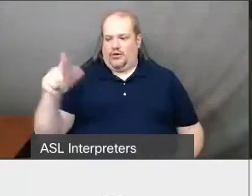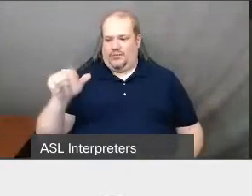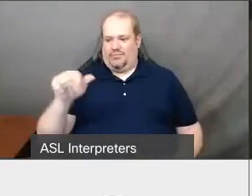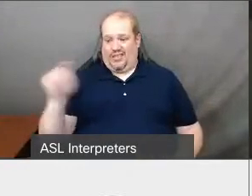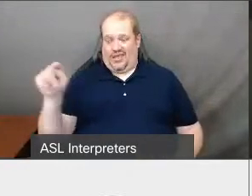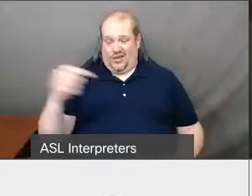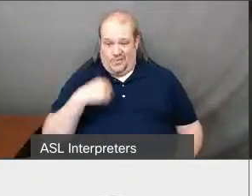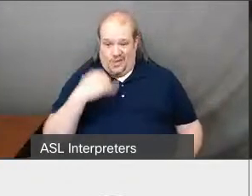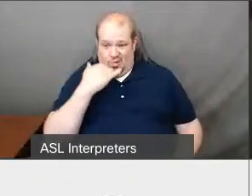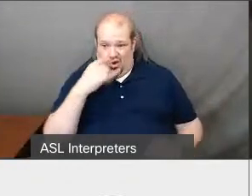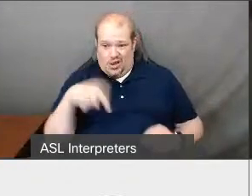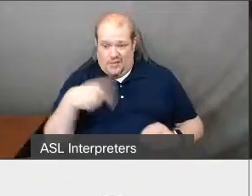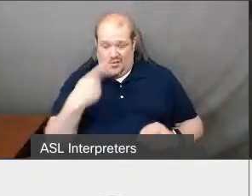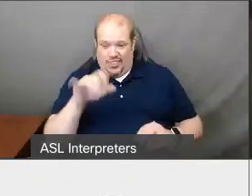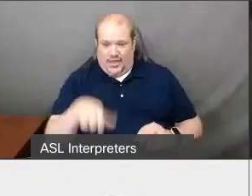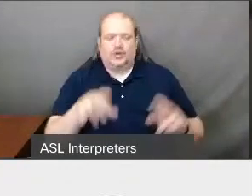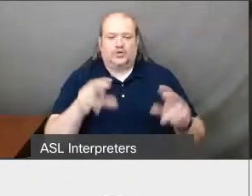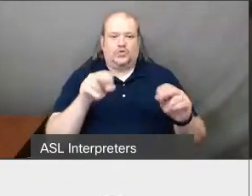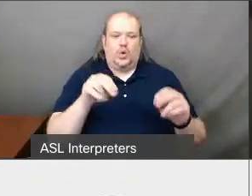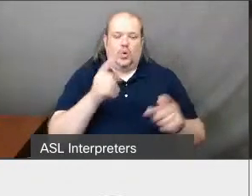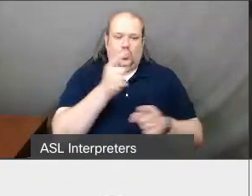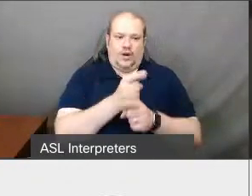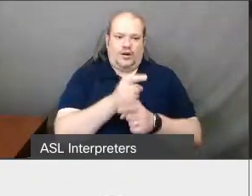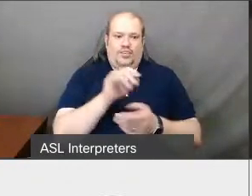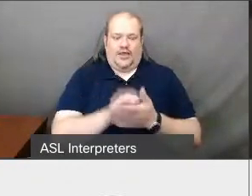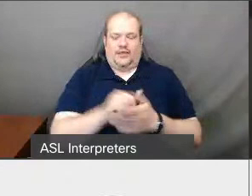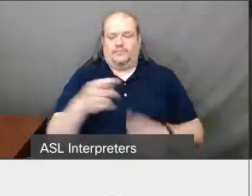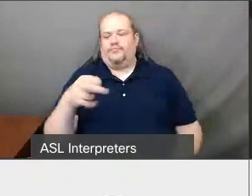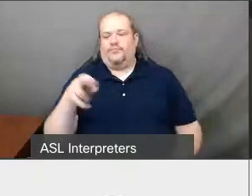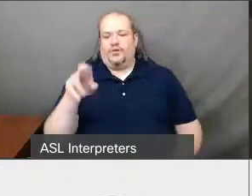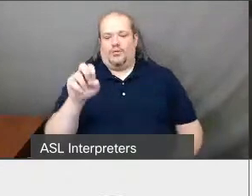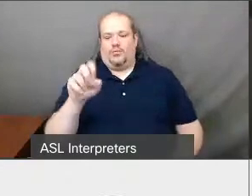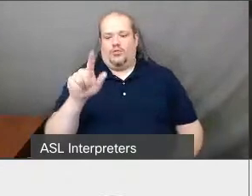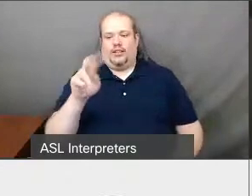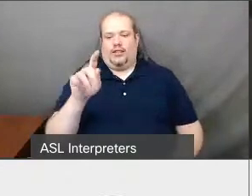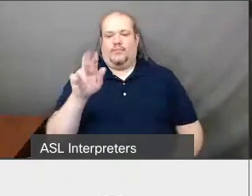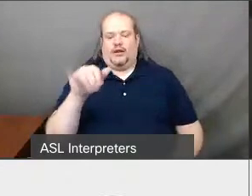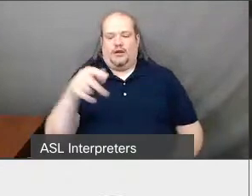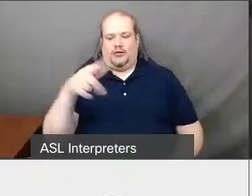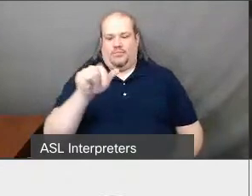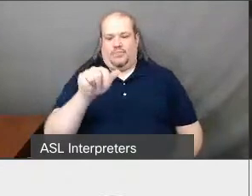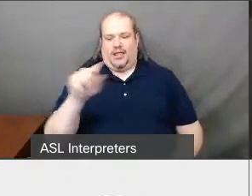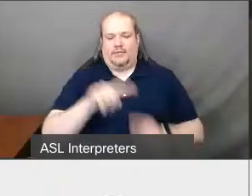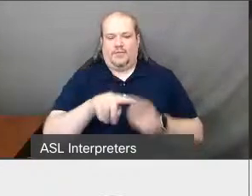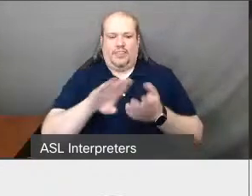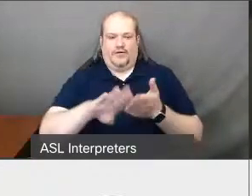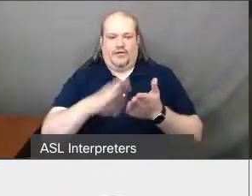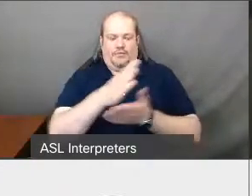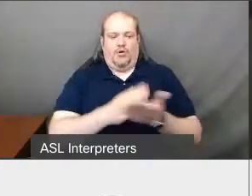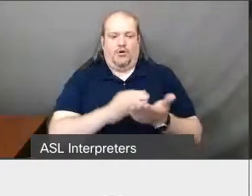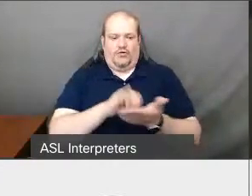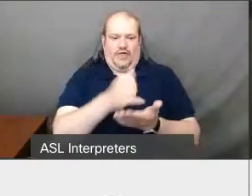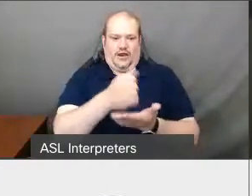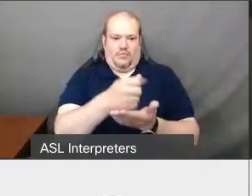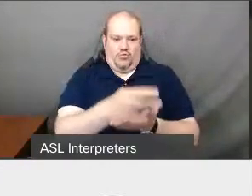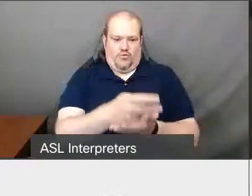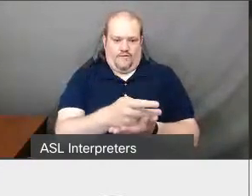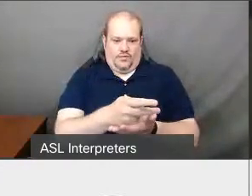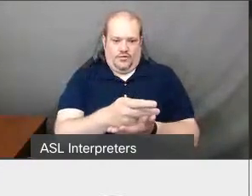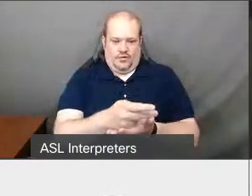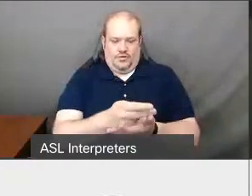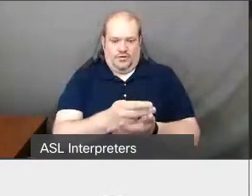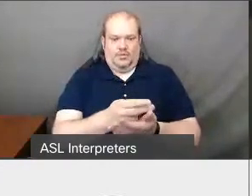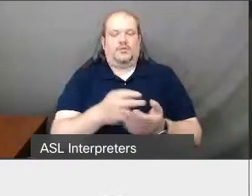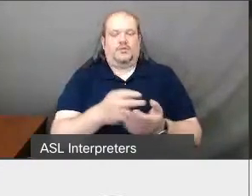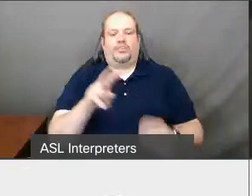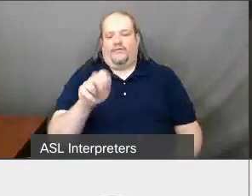am I wrong about that? Yeah, you're there for a preliminary plat, but the variances are part of your approval. But they don't, they had to come no matter